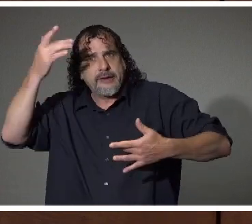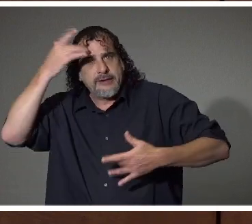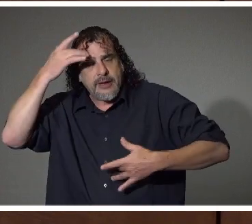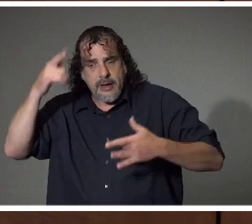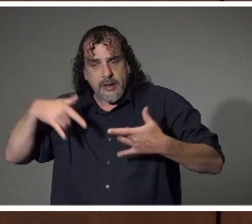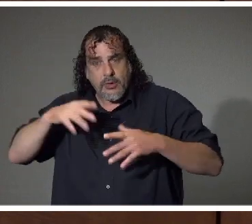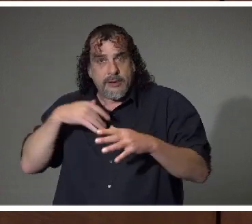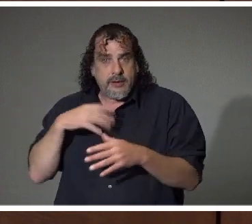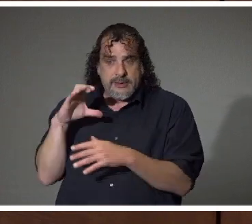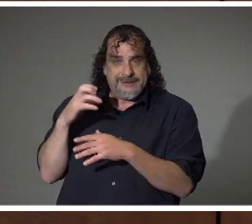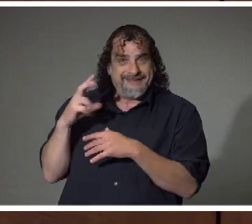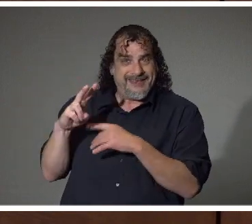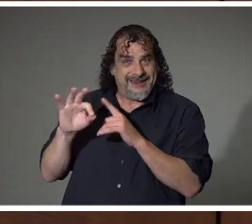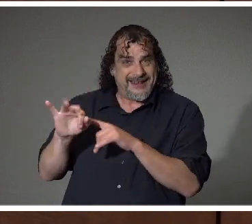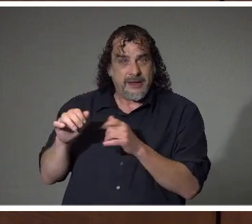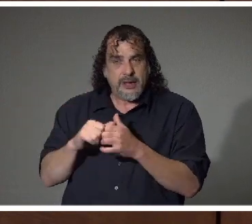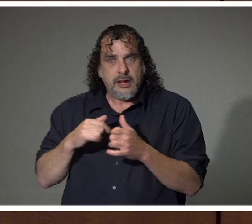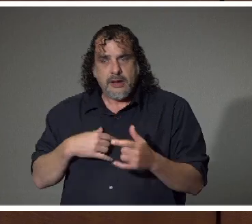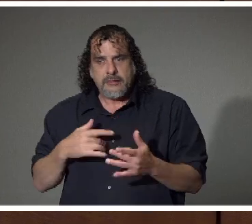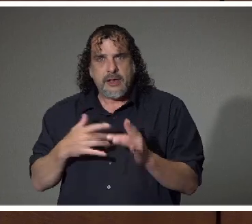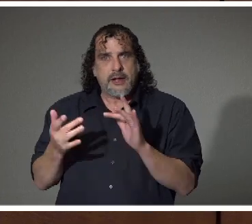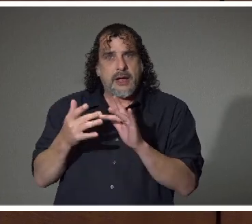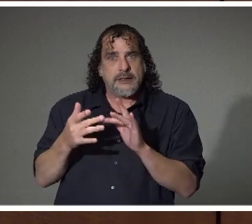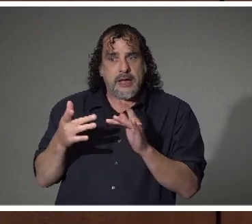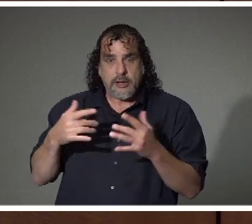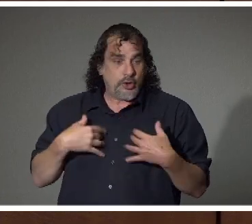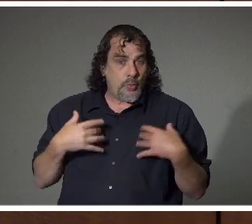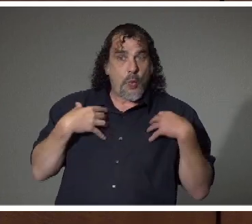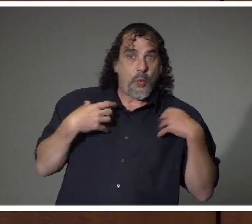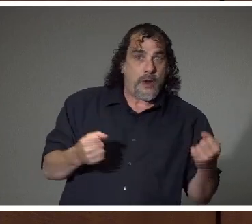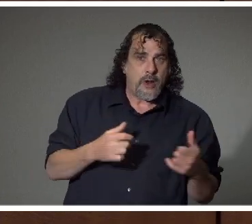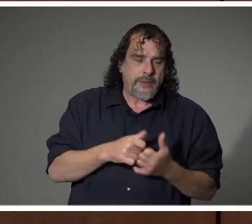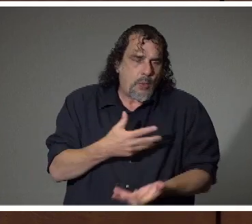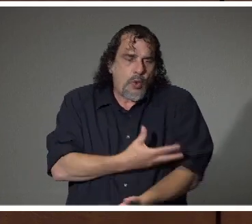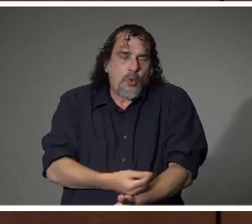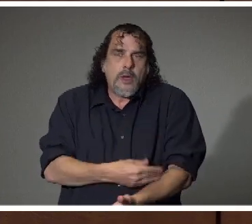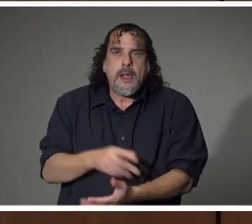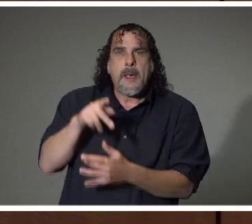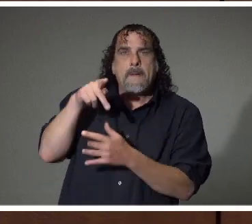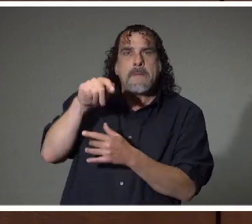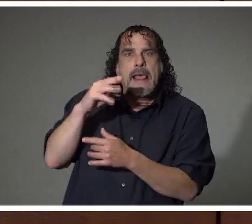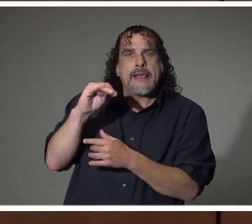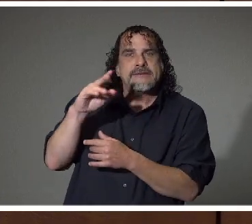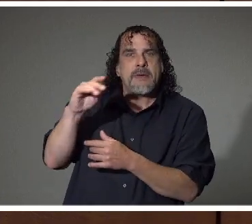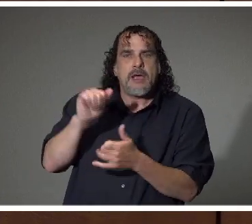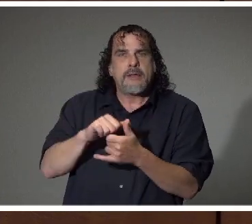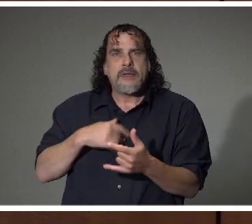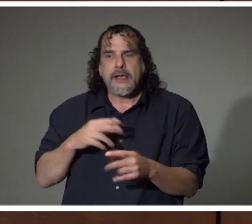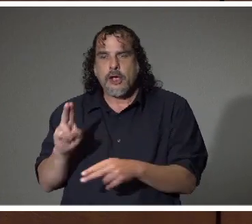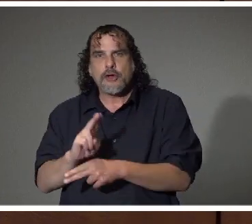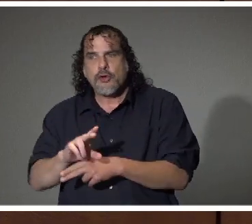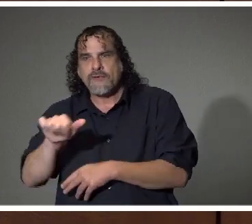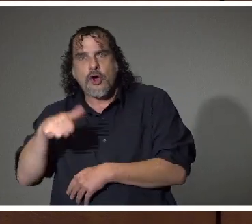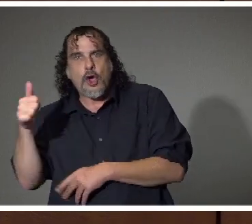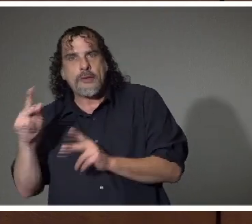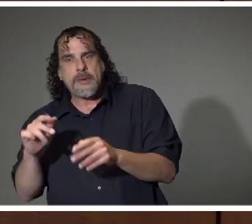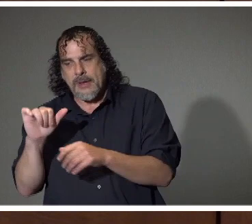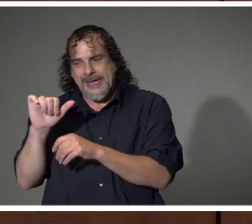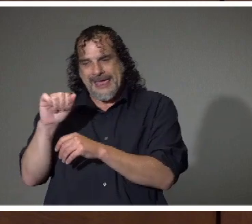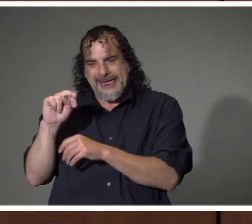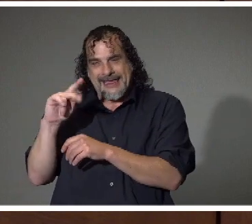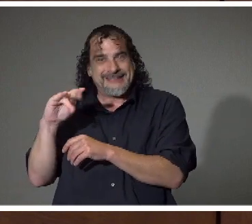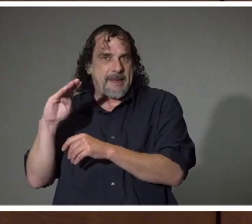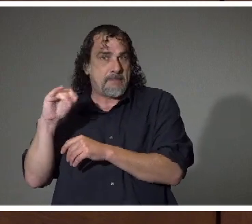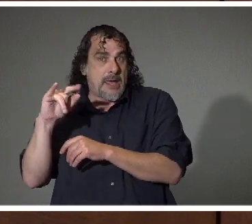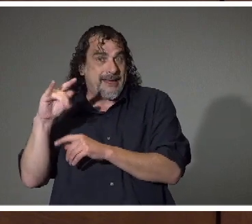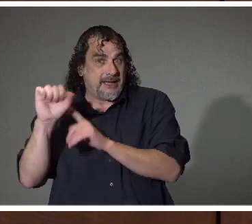recovered, please contact Mississippi Blood Services. They're trying to collect plasma that can be utilized for other people. So if you want to help your fellow